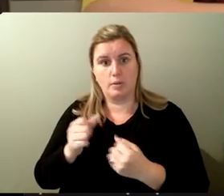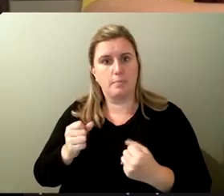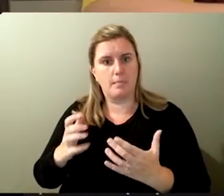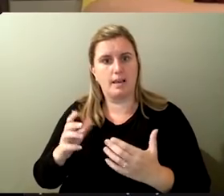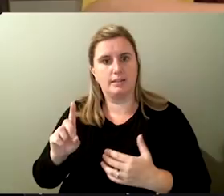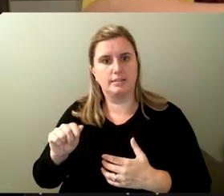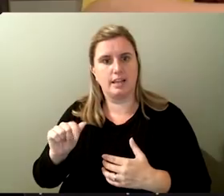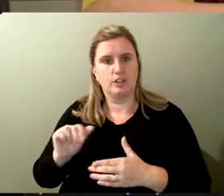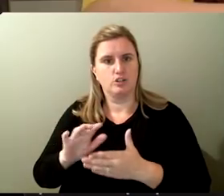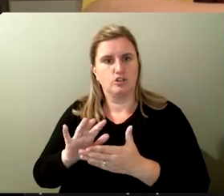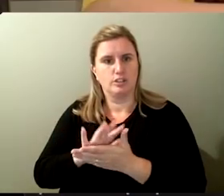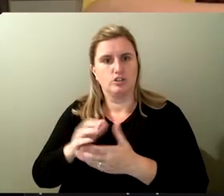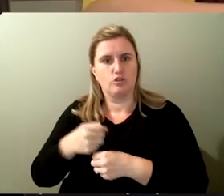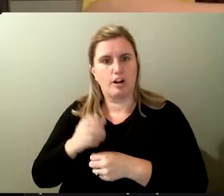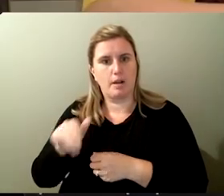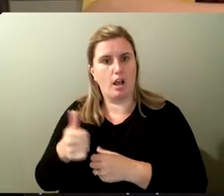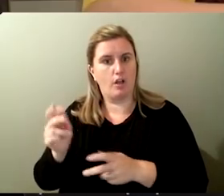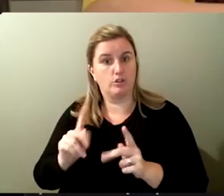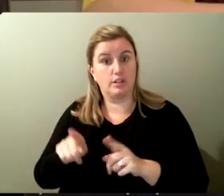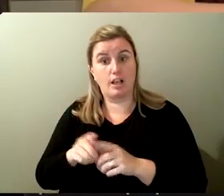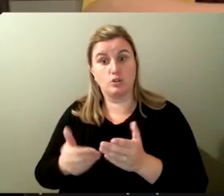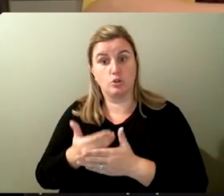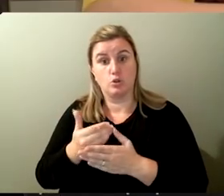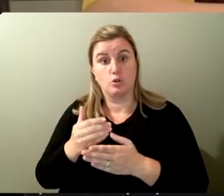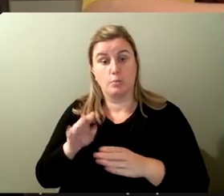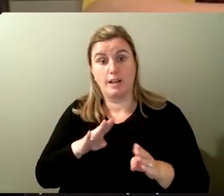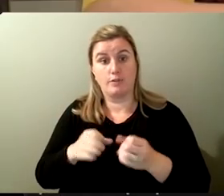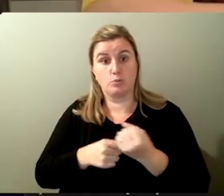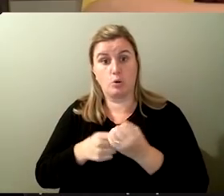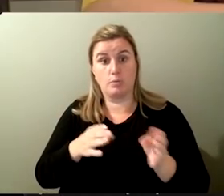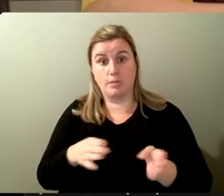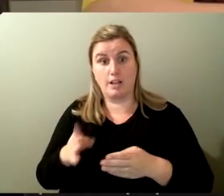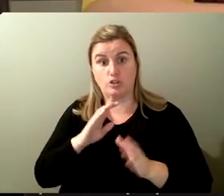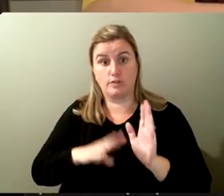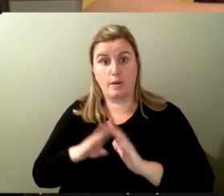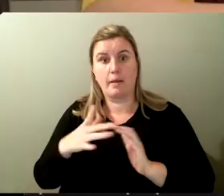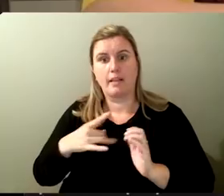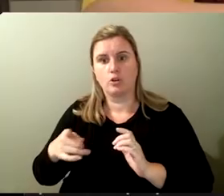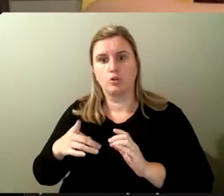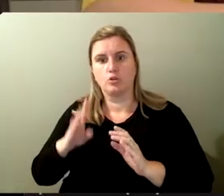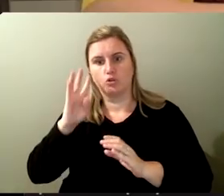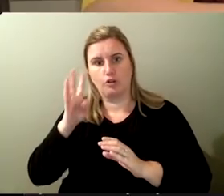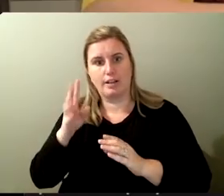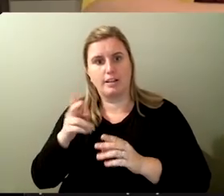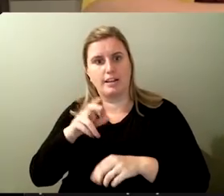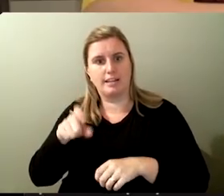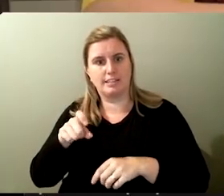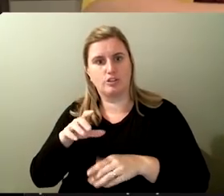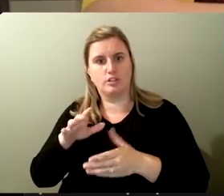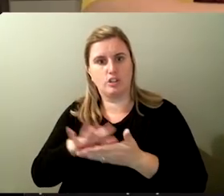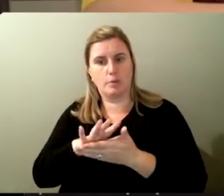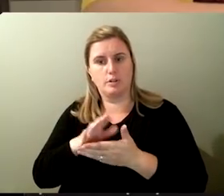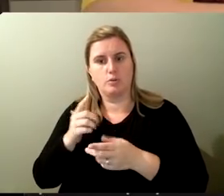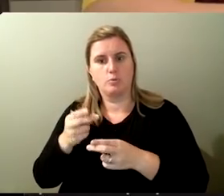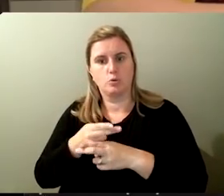sheets created by others. As new behavior support plans are developed, I'd like to see you create the necessary documents for implementing those